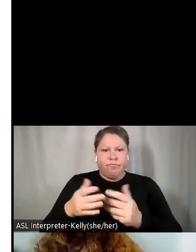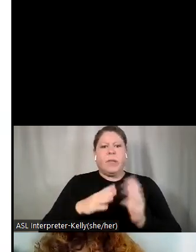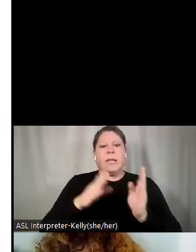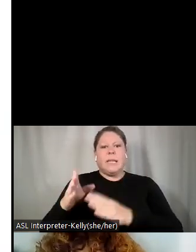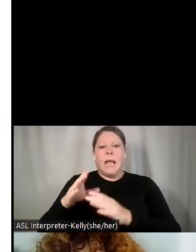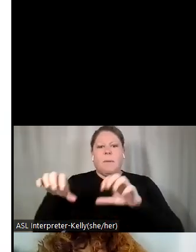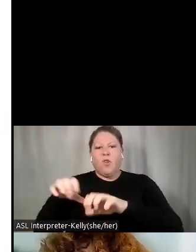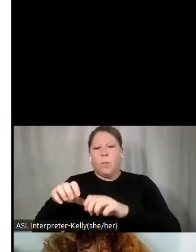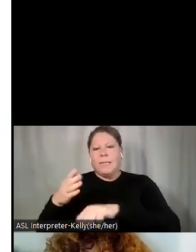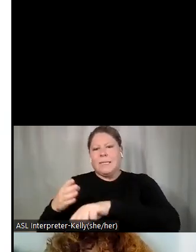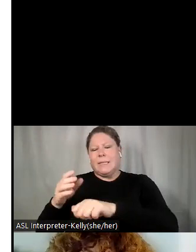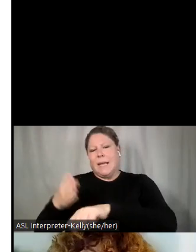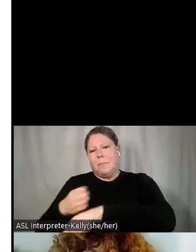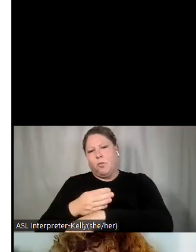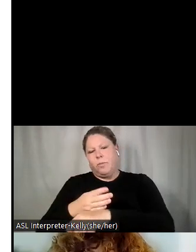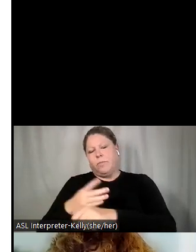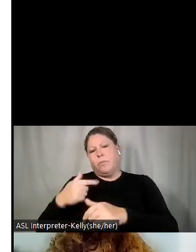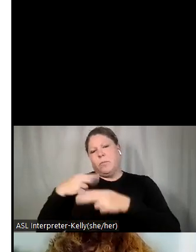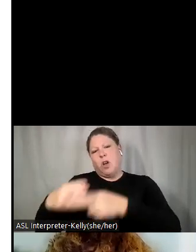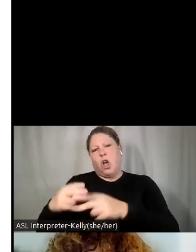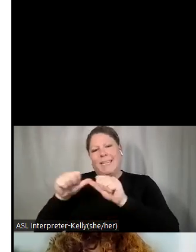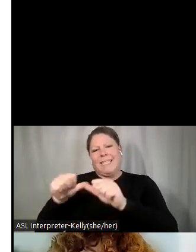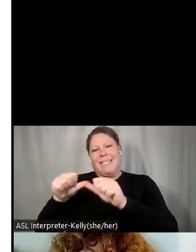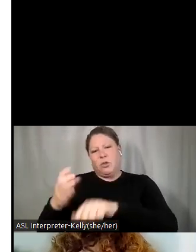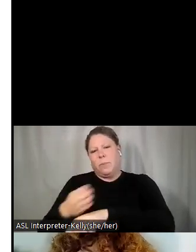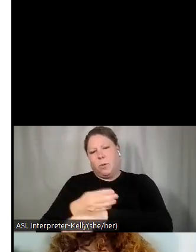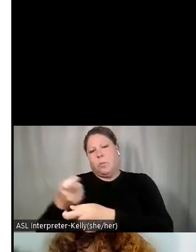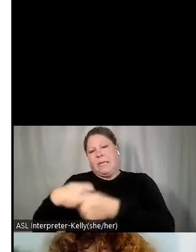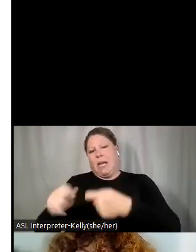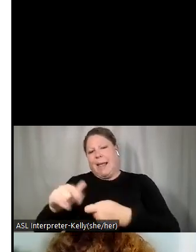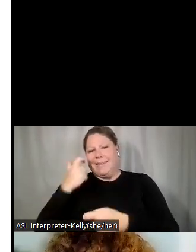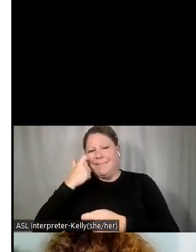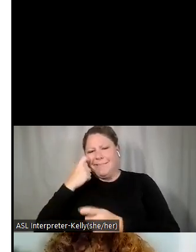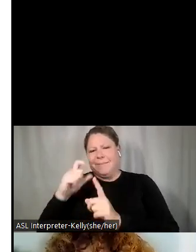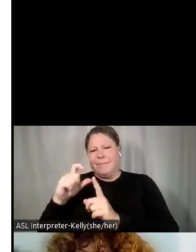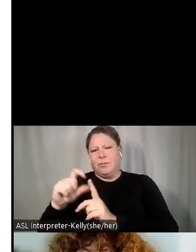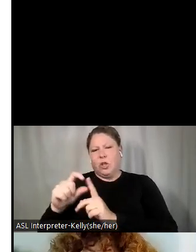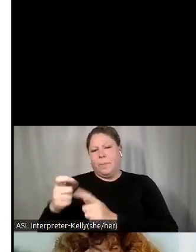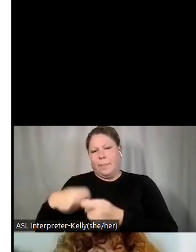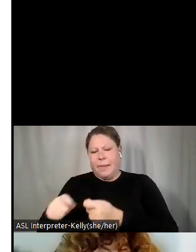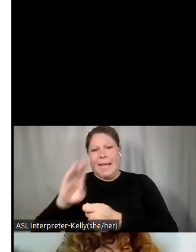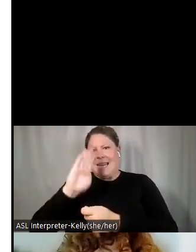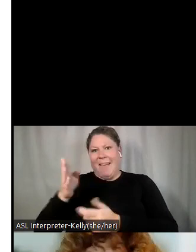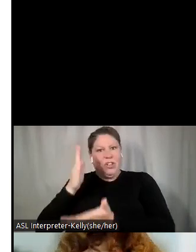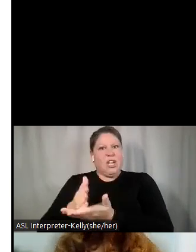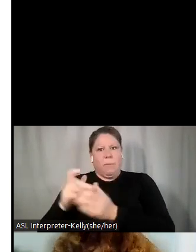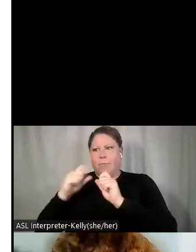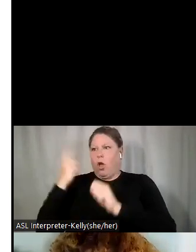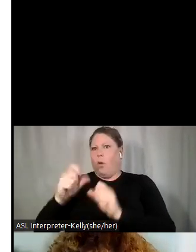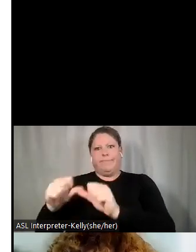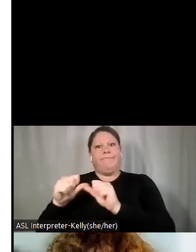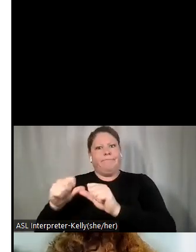call continuous improvement, because we thought that was a more appropriate term, in that it's never ending, and that we want to improve